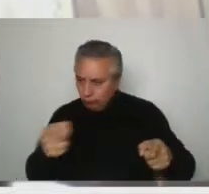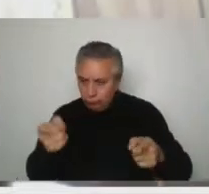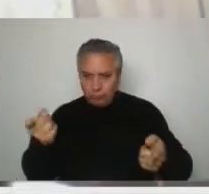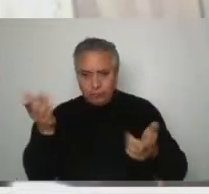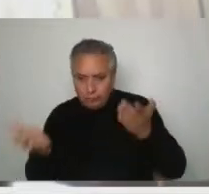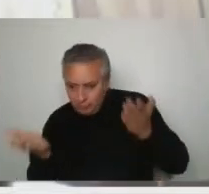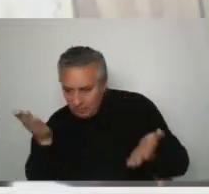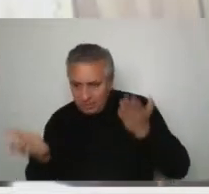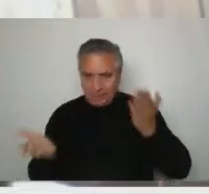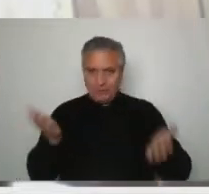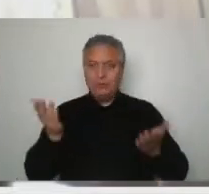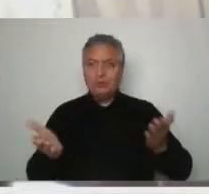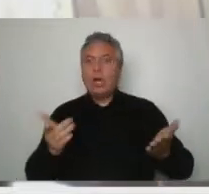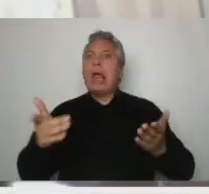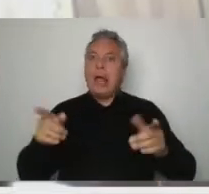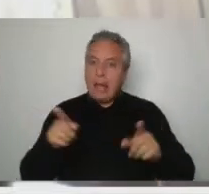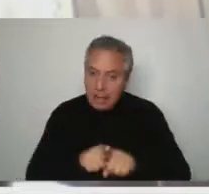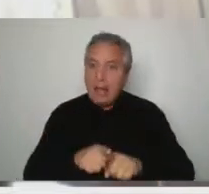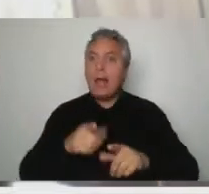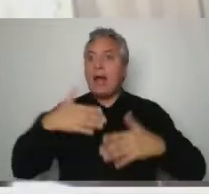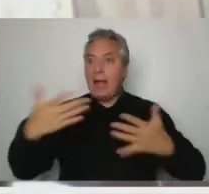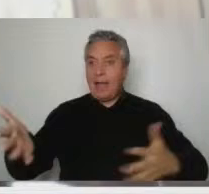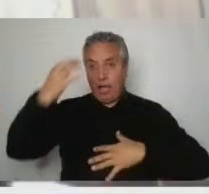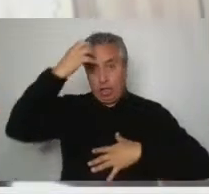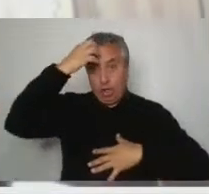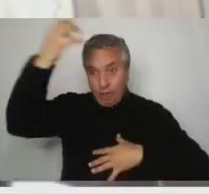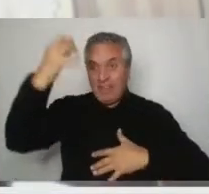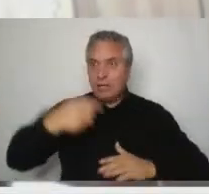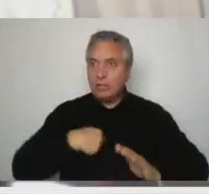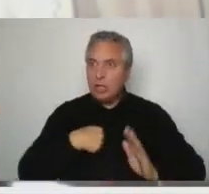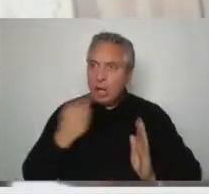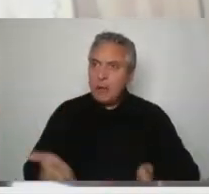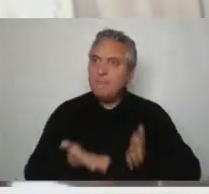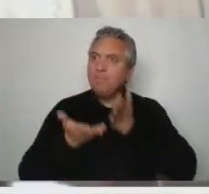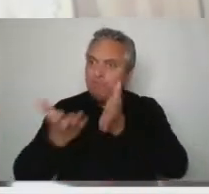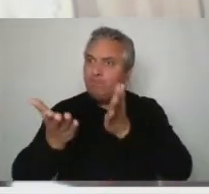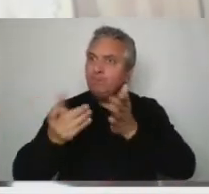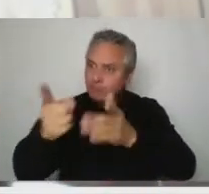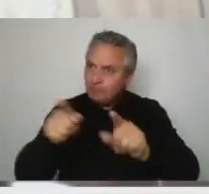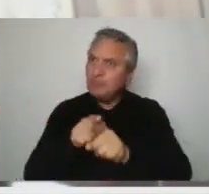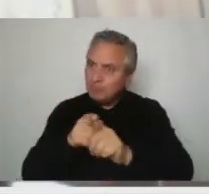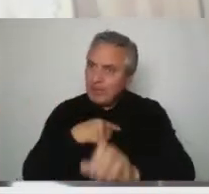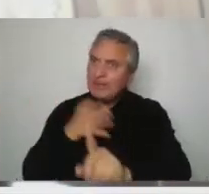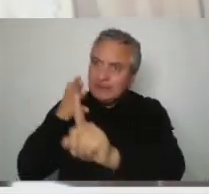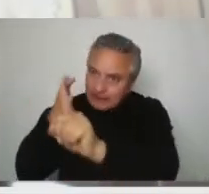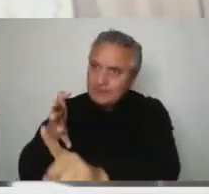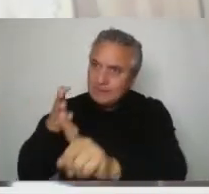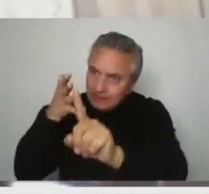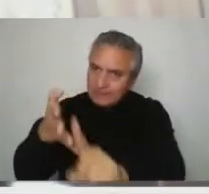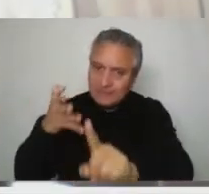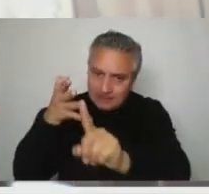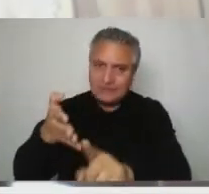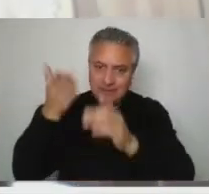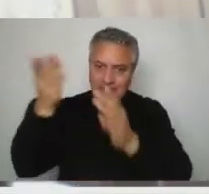indicators public and for comparison purposes, to pressure governments to work